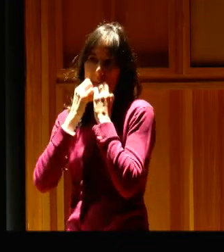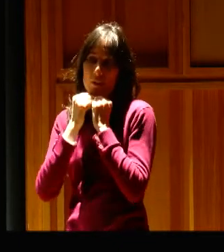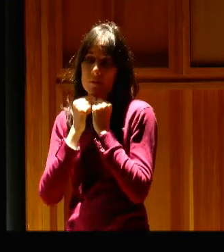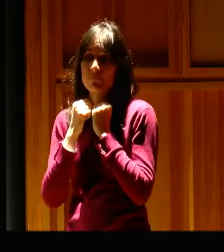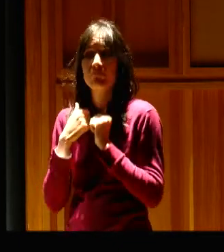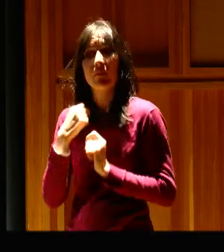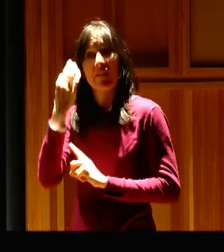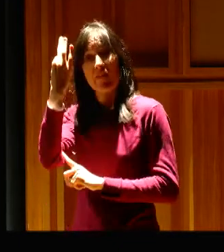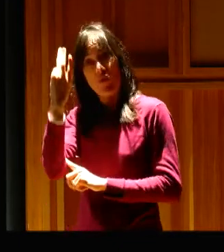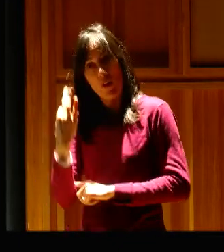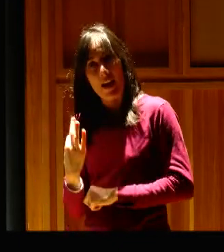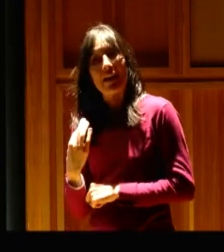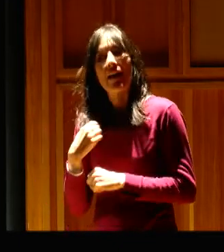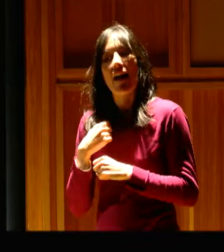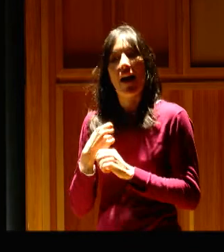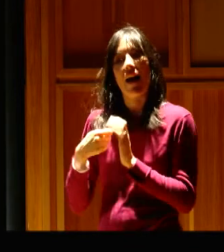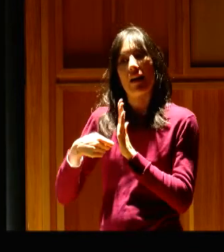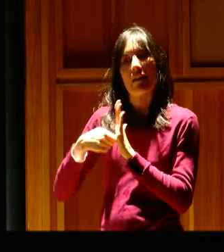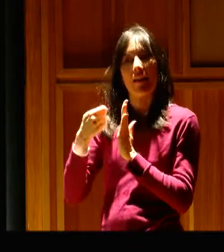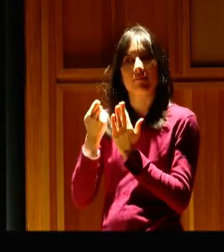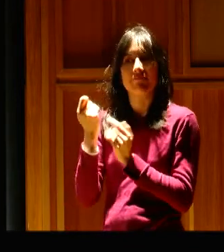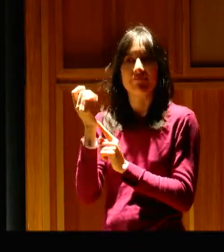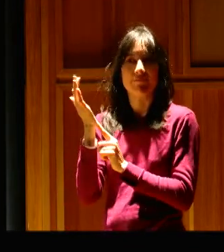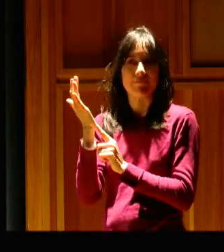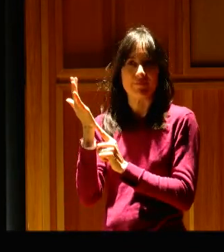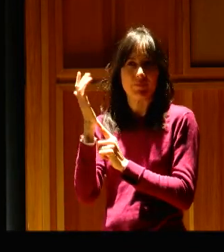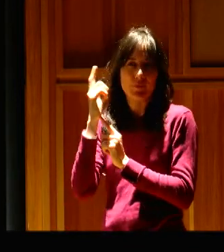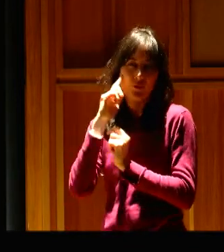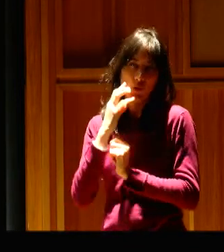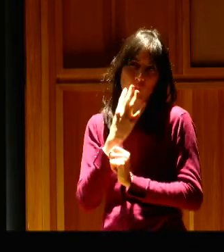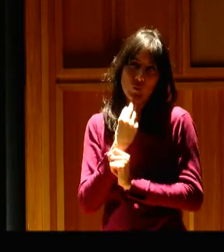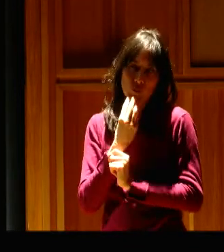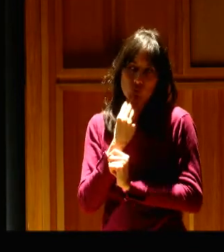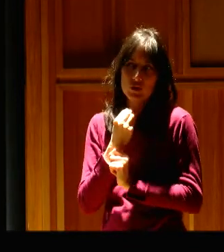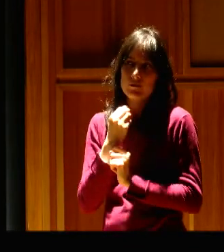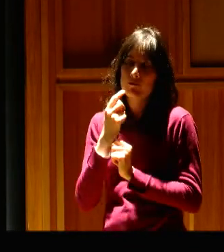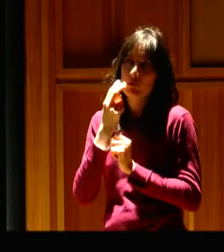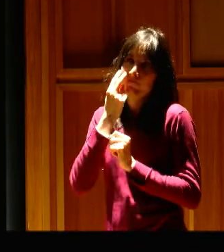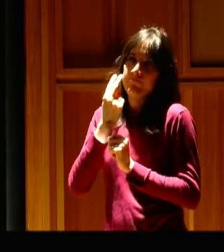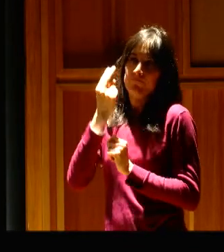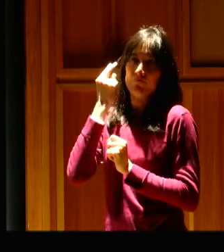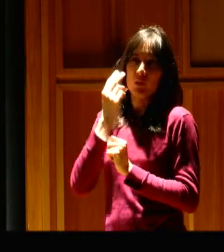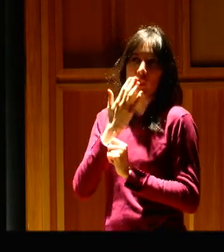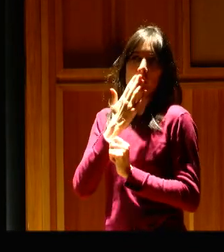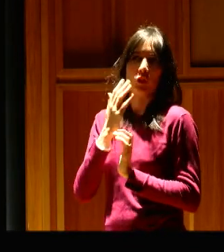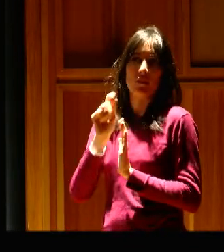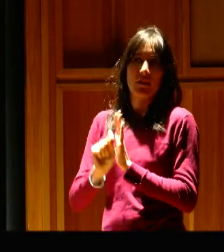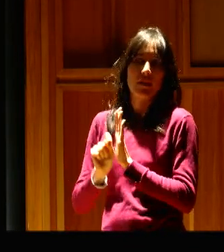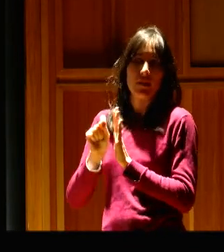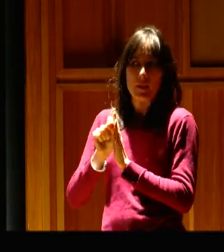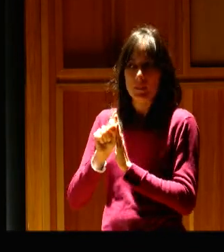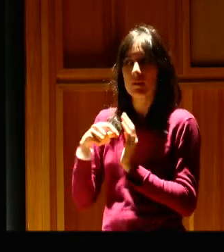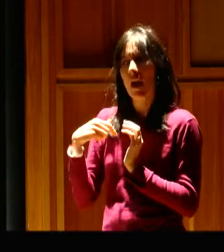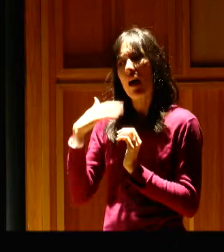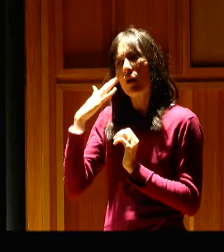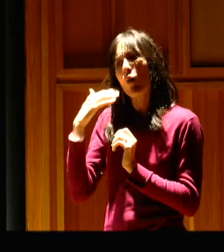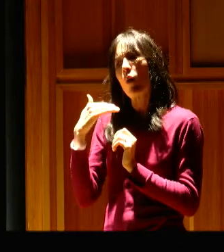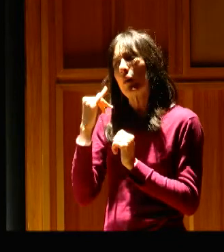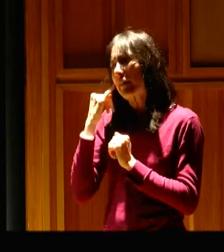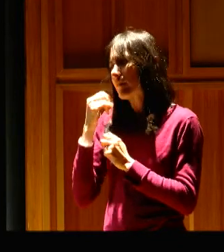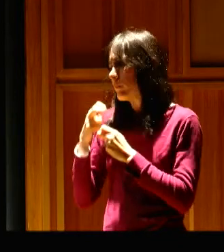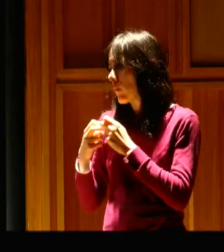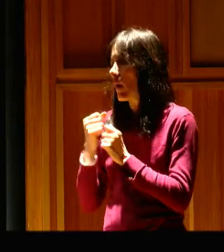every Friday night in celebration of good times, and I know that I can fall back on my cultural community in times of